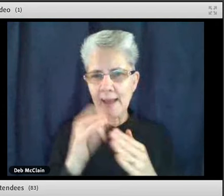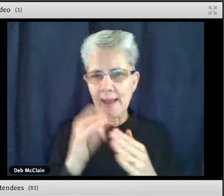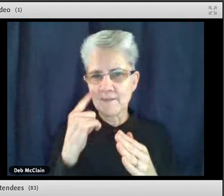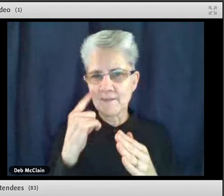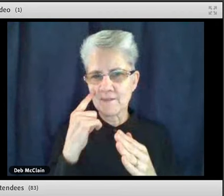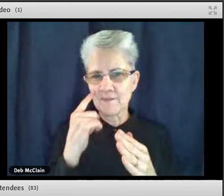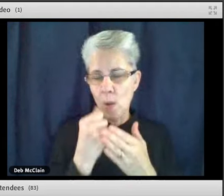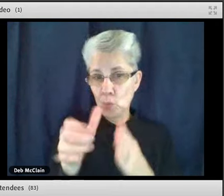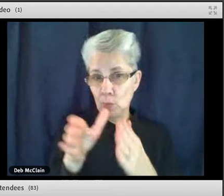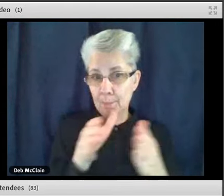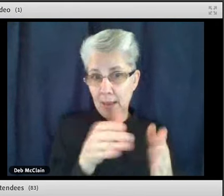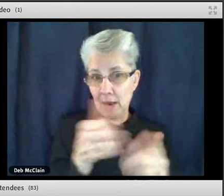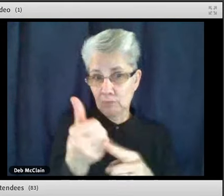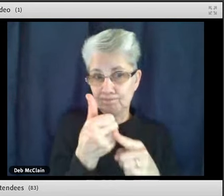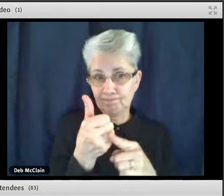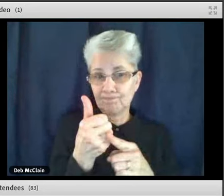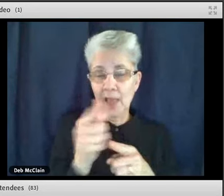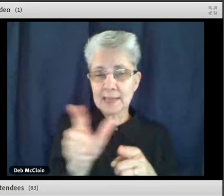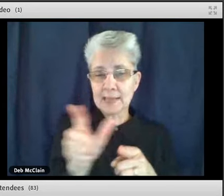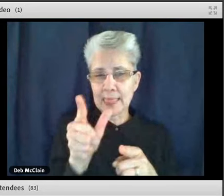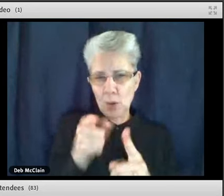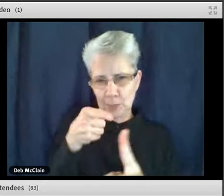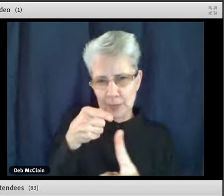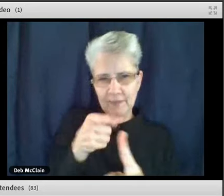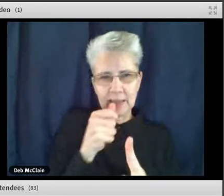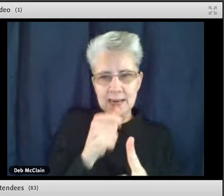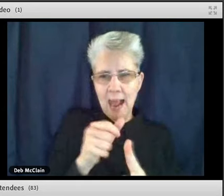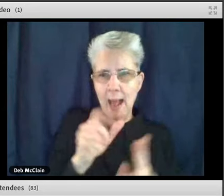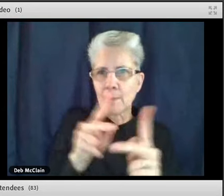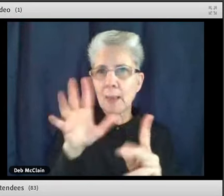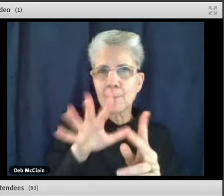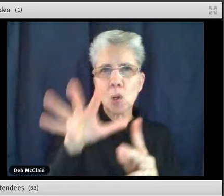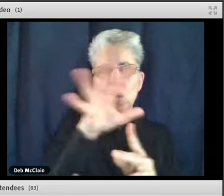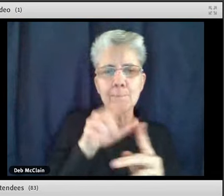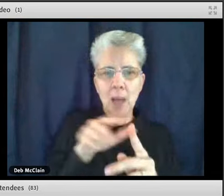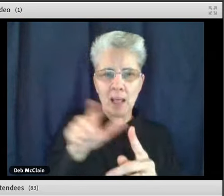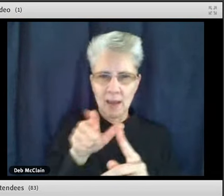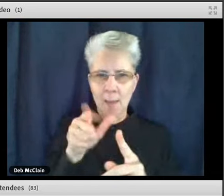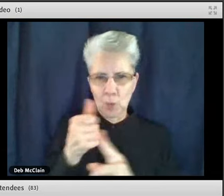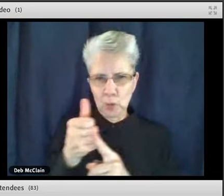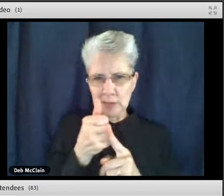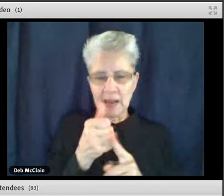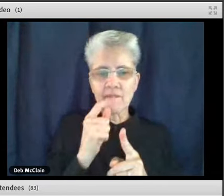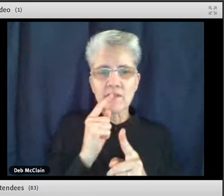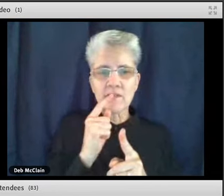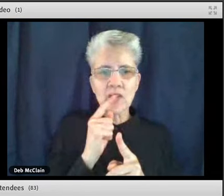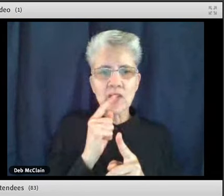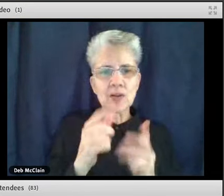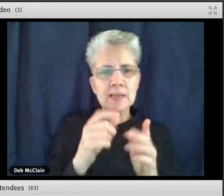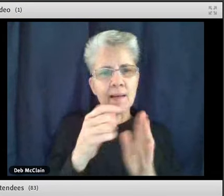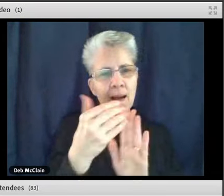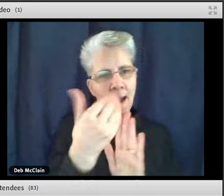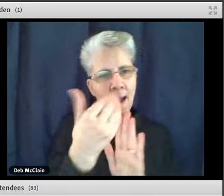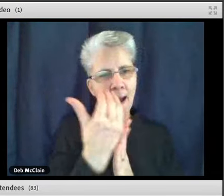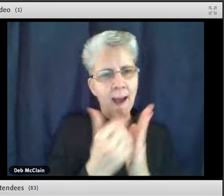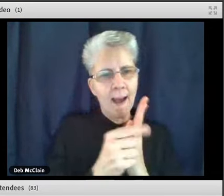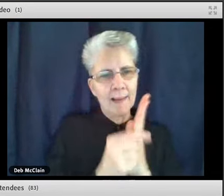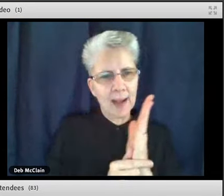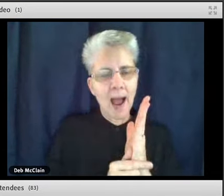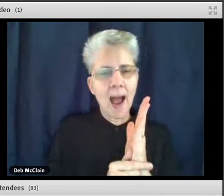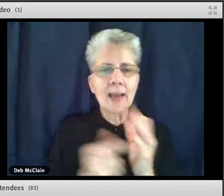community resiliency guidebook. So you can look in that and you can plan for a disaster response if you haven't already. It's got policy documents that you